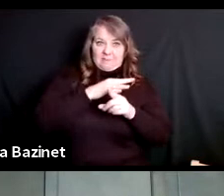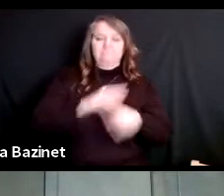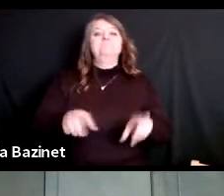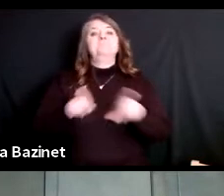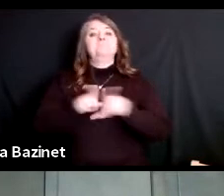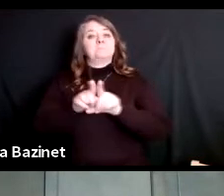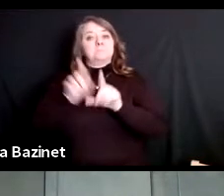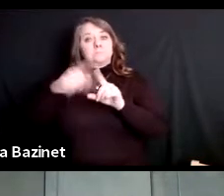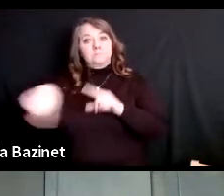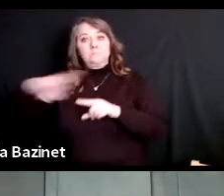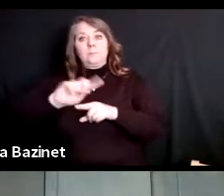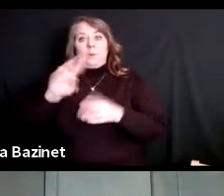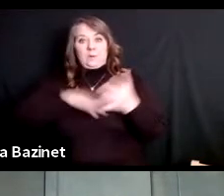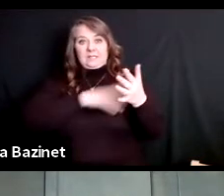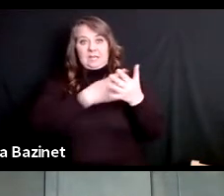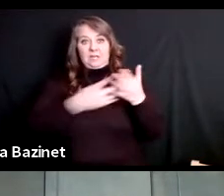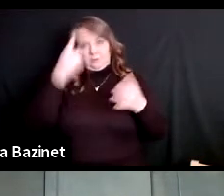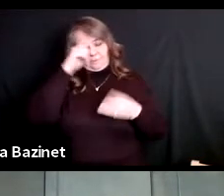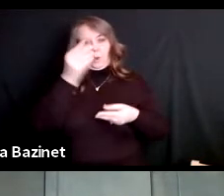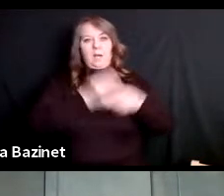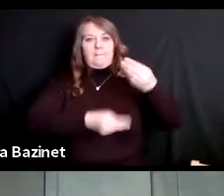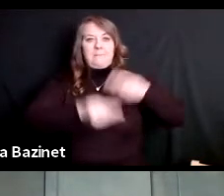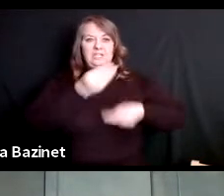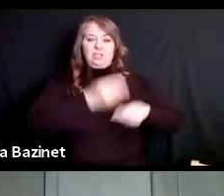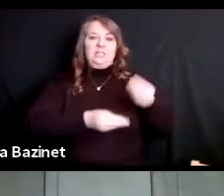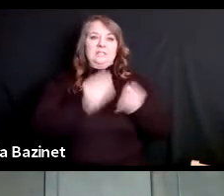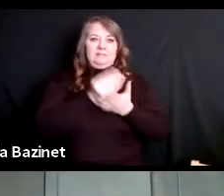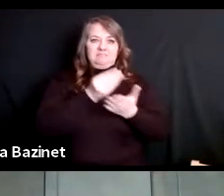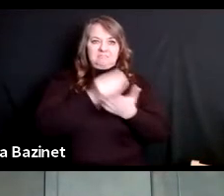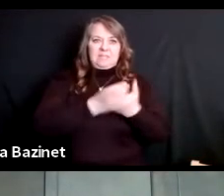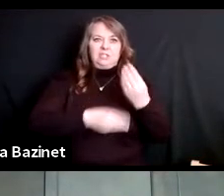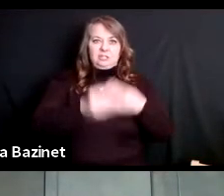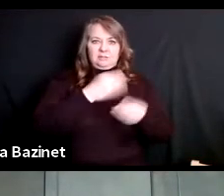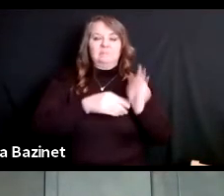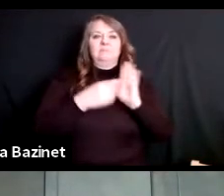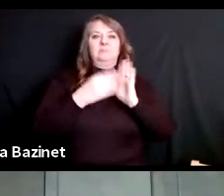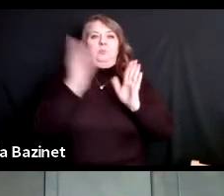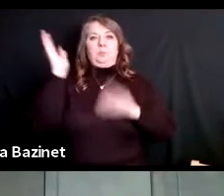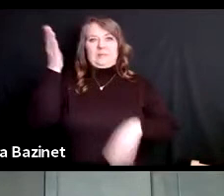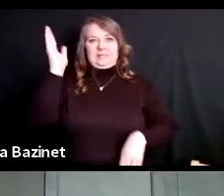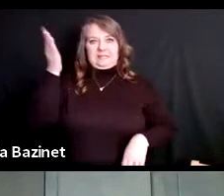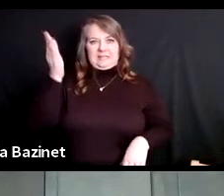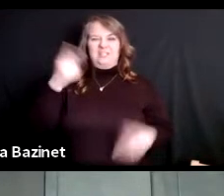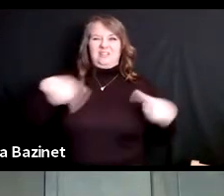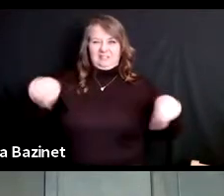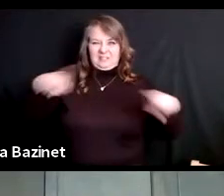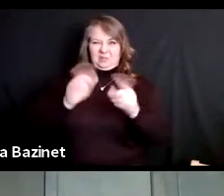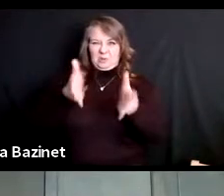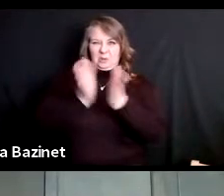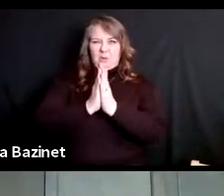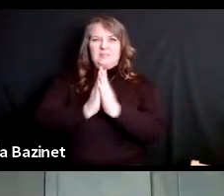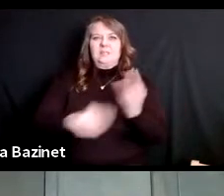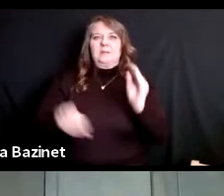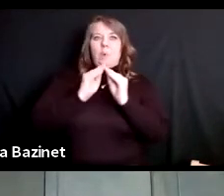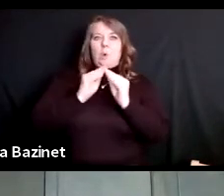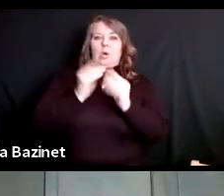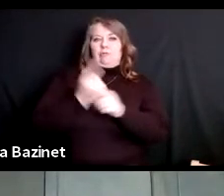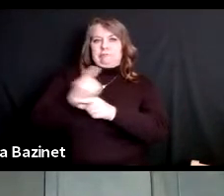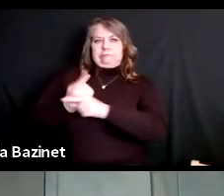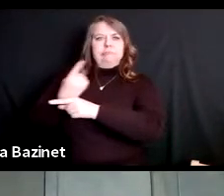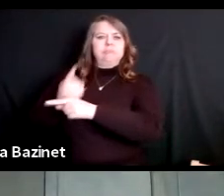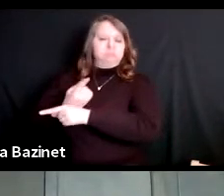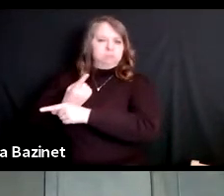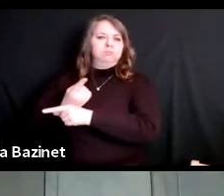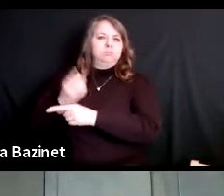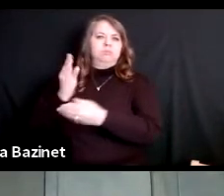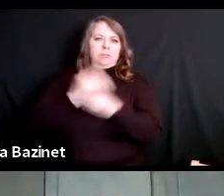a budget presentation. As a board, you asked for more regular budget presentations. So this would be your budget